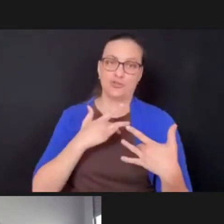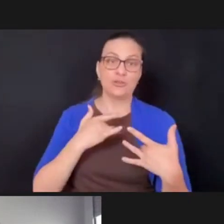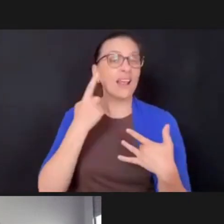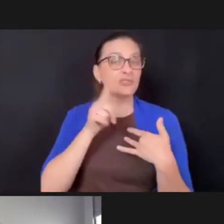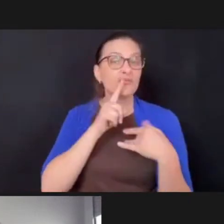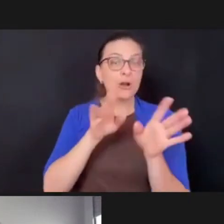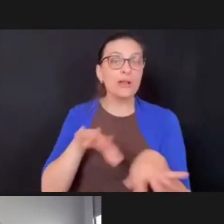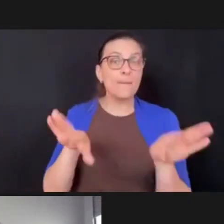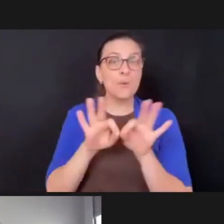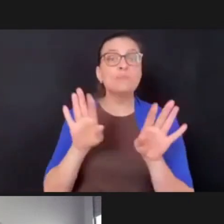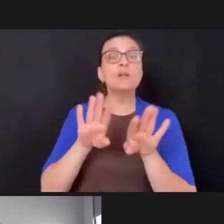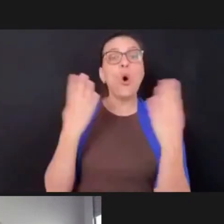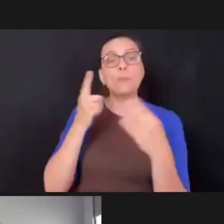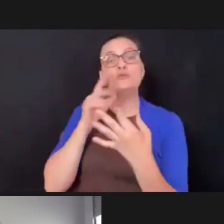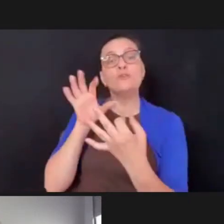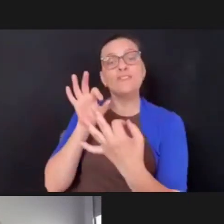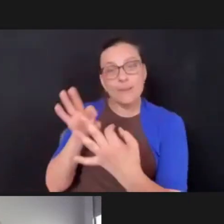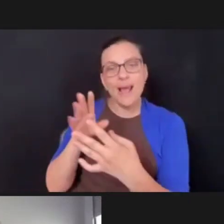keeping the conversation open.